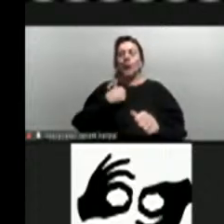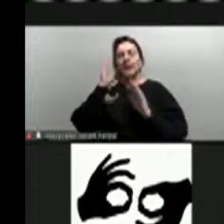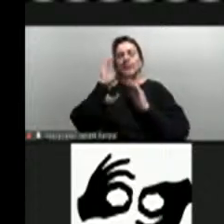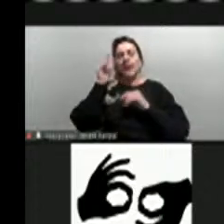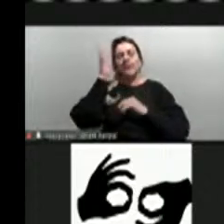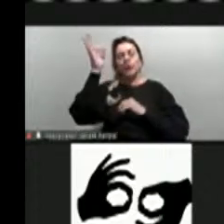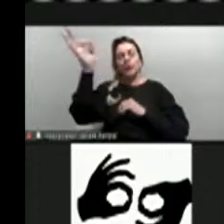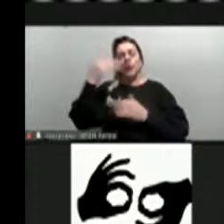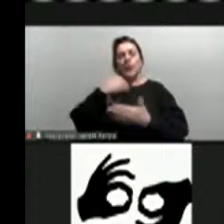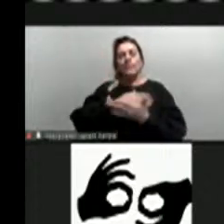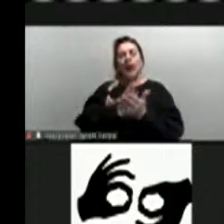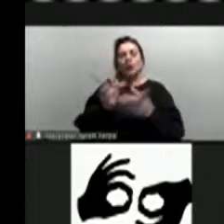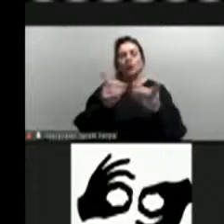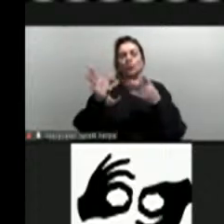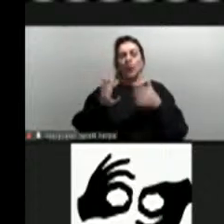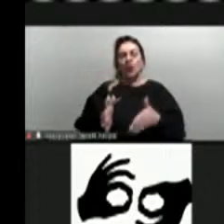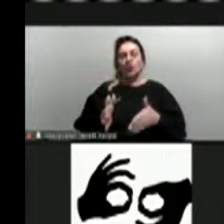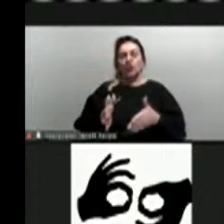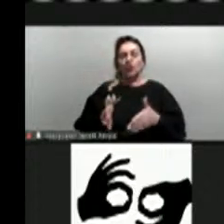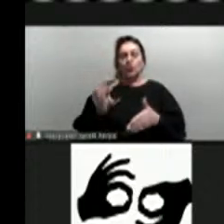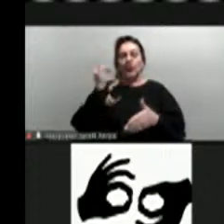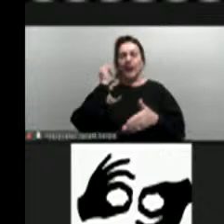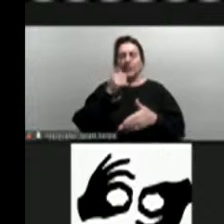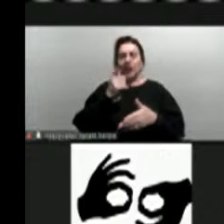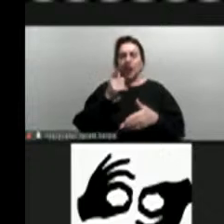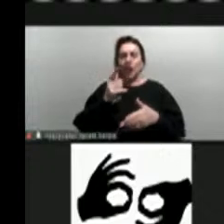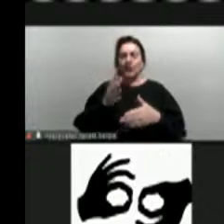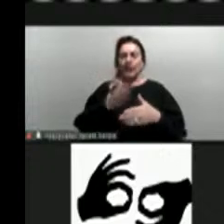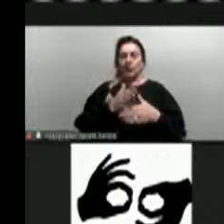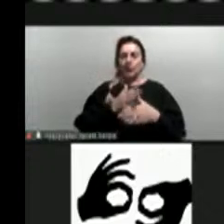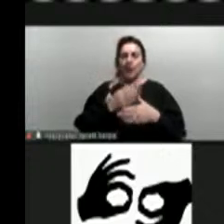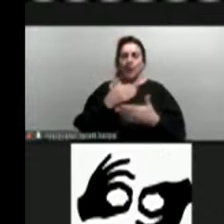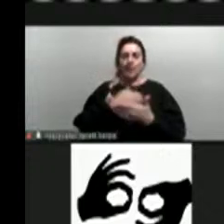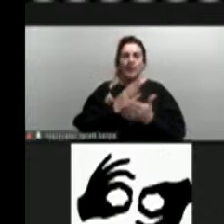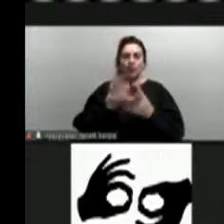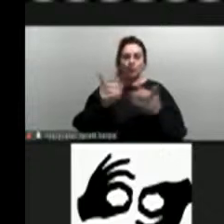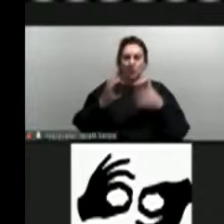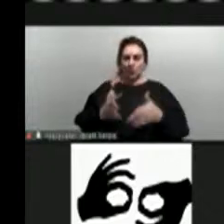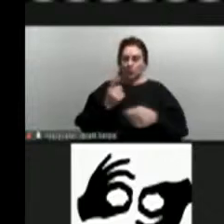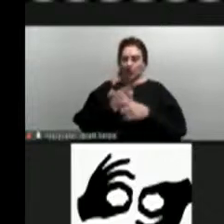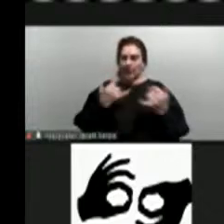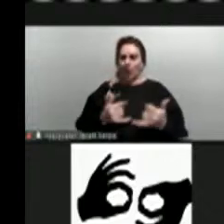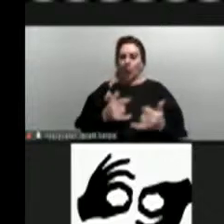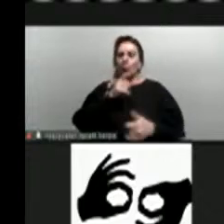budget director if there's an interim budget director right now? Thank you.